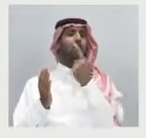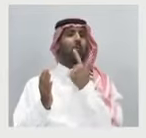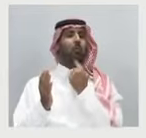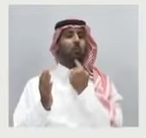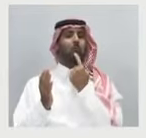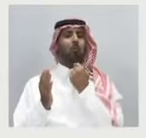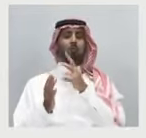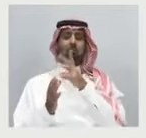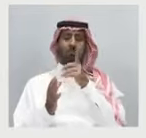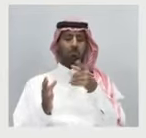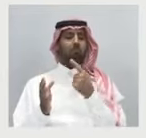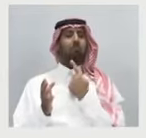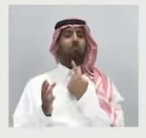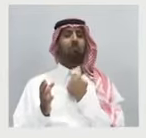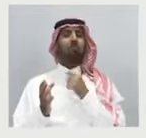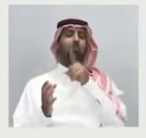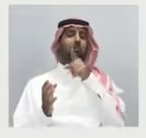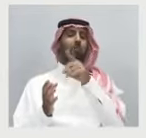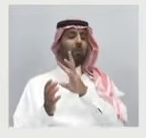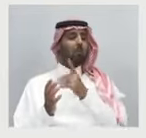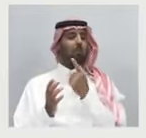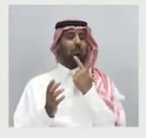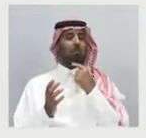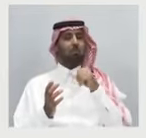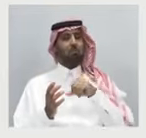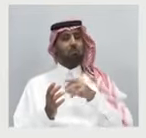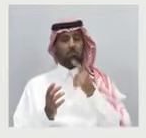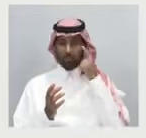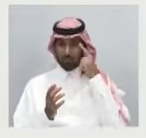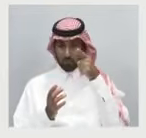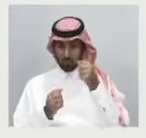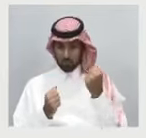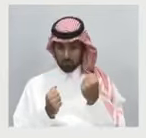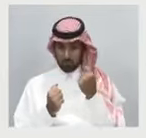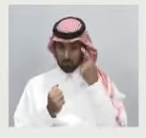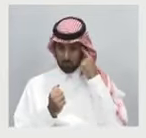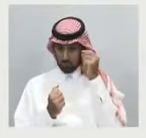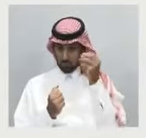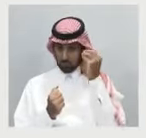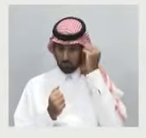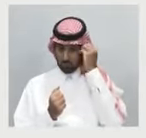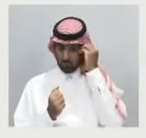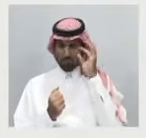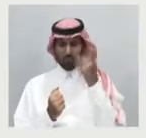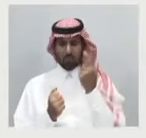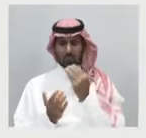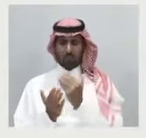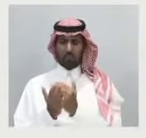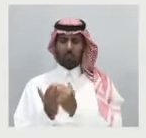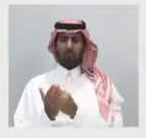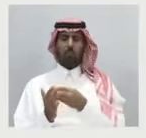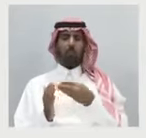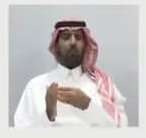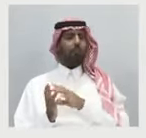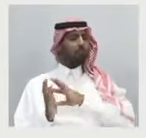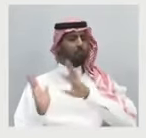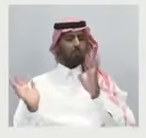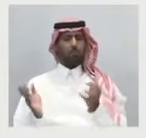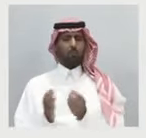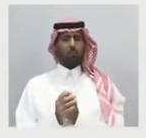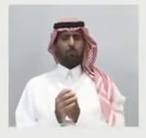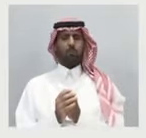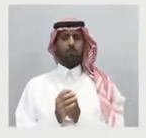a specific job and draws attention to the most relevant specifics on the resume.